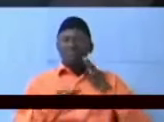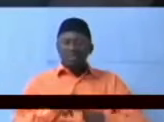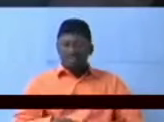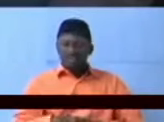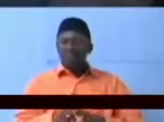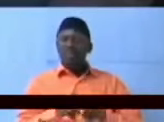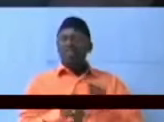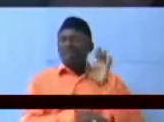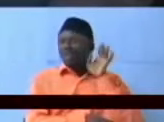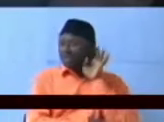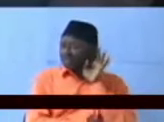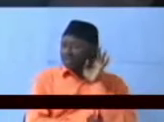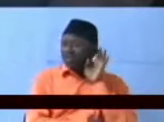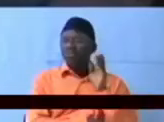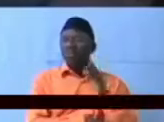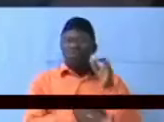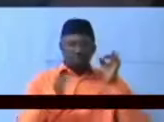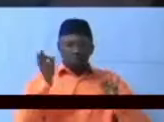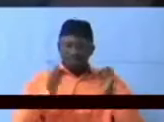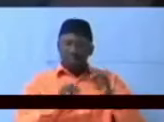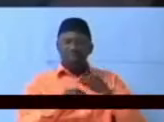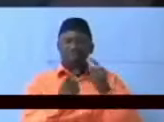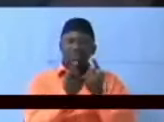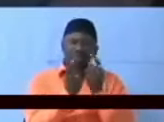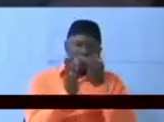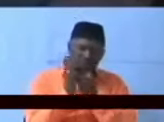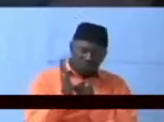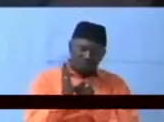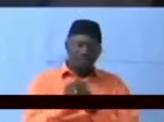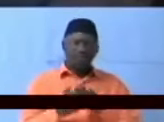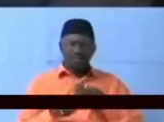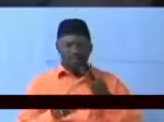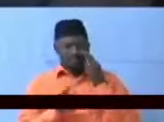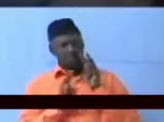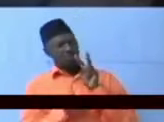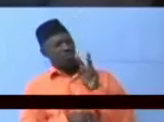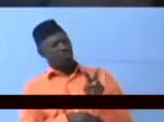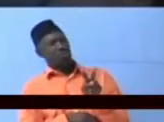then I saw the principal at the time.